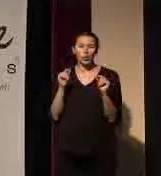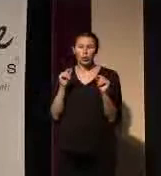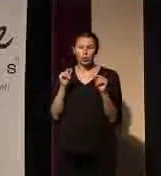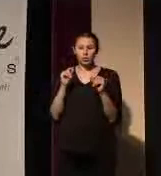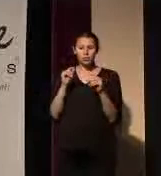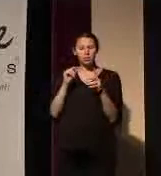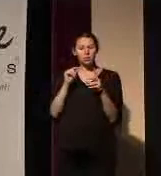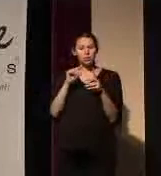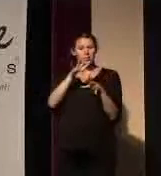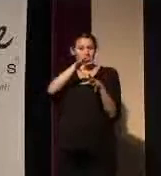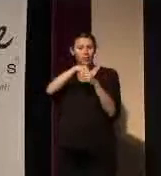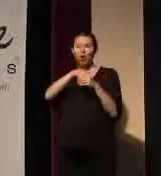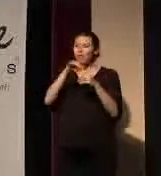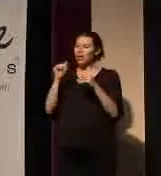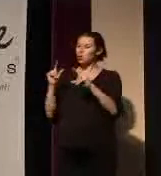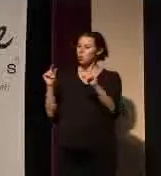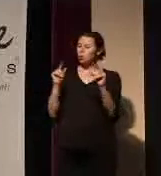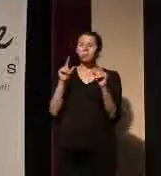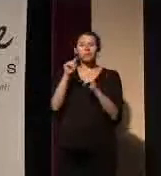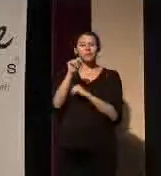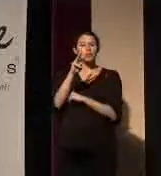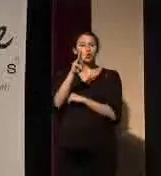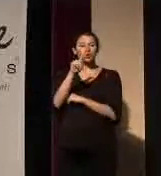that method, that would be